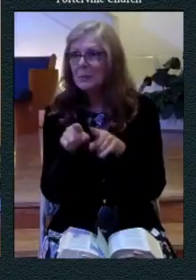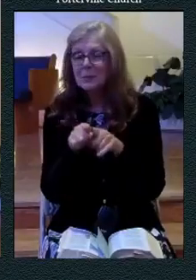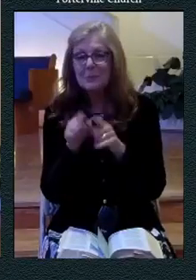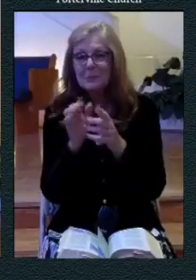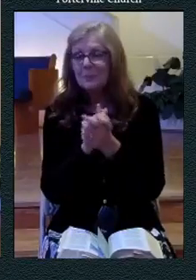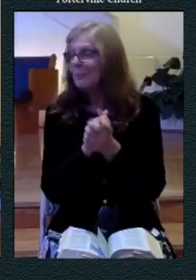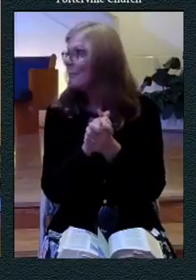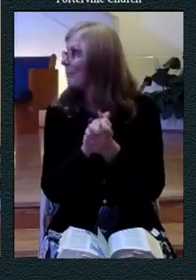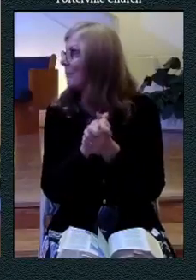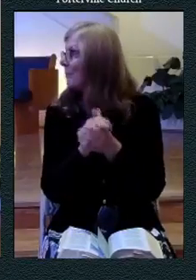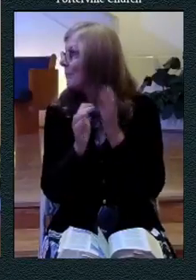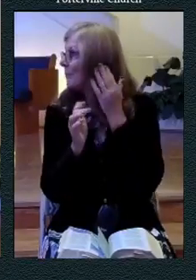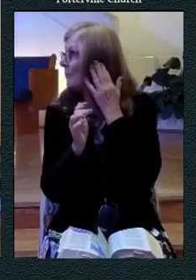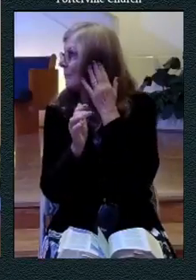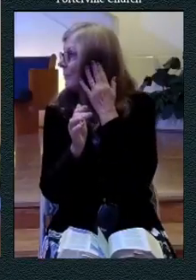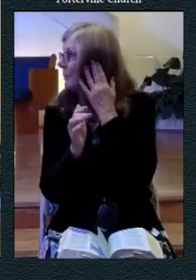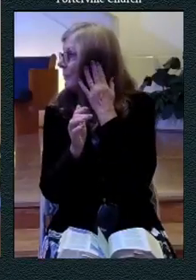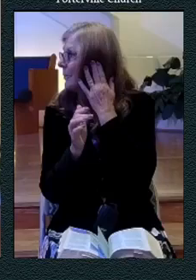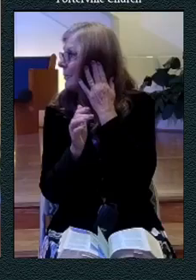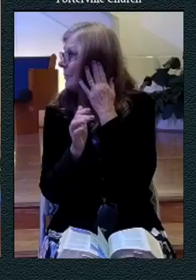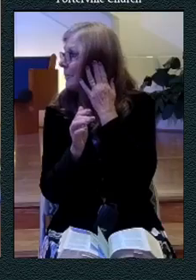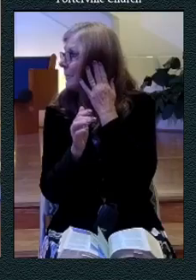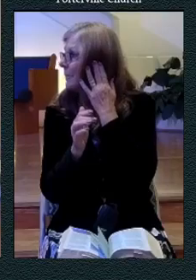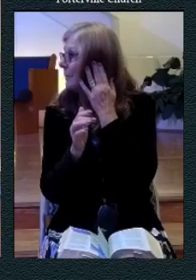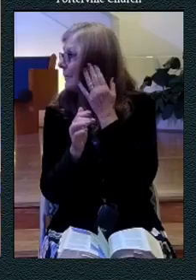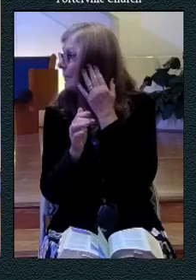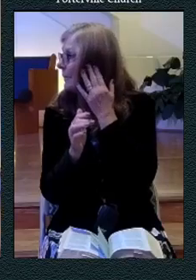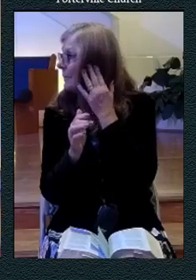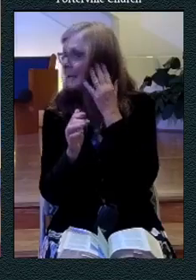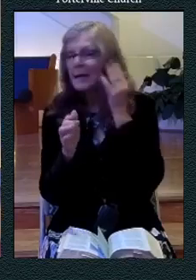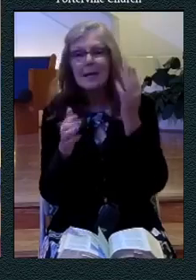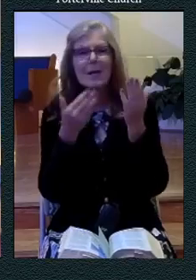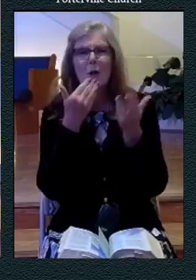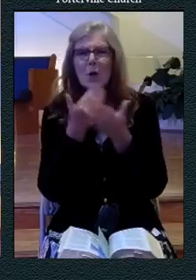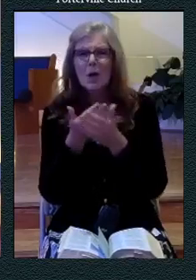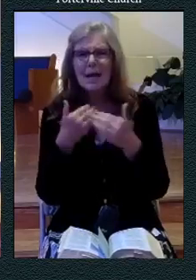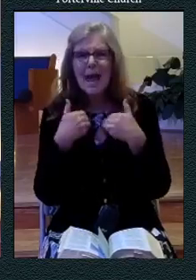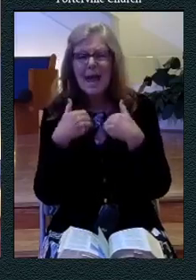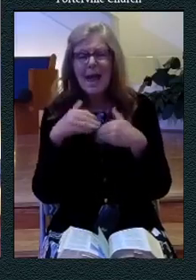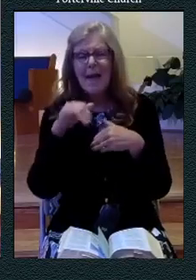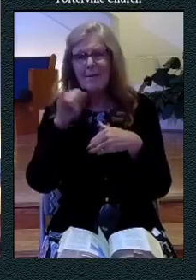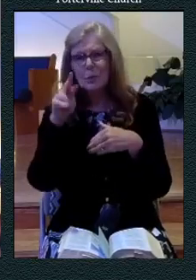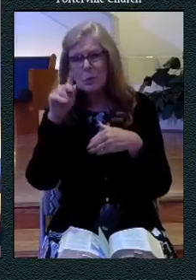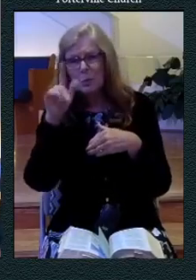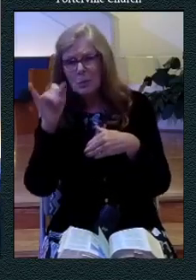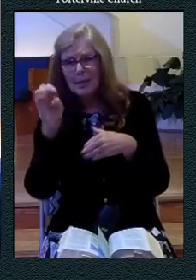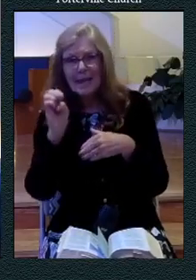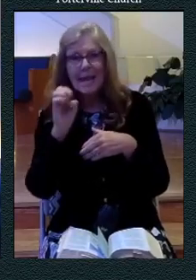Yeah, it's a real treat to have Julie and Kevin with us, and Aubrey and Millie.